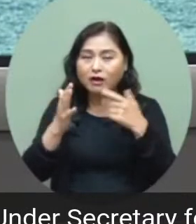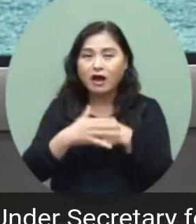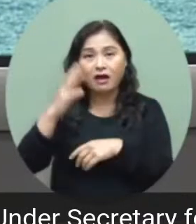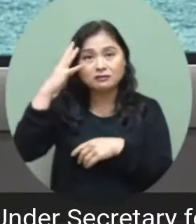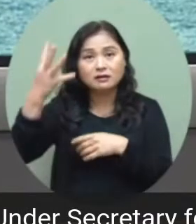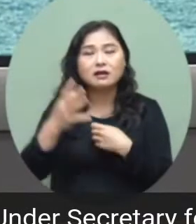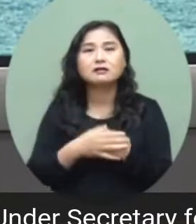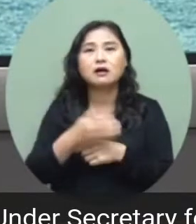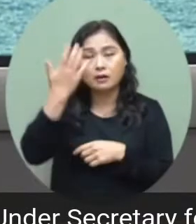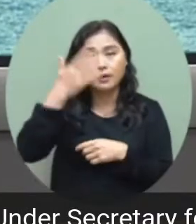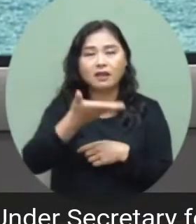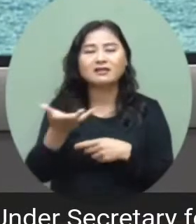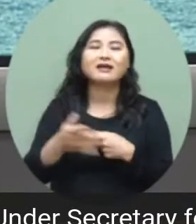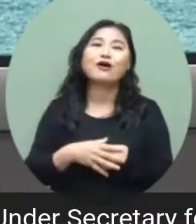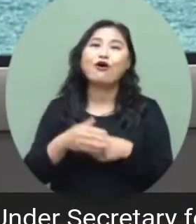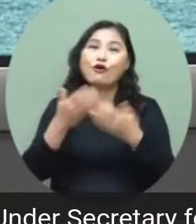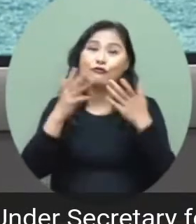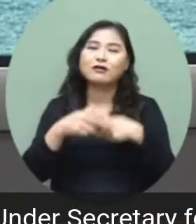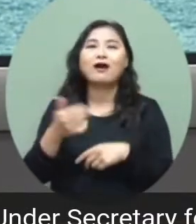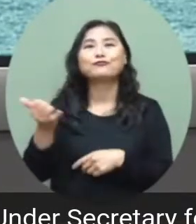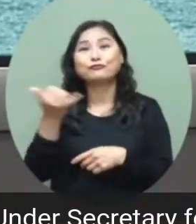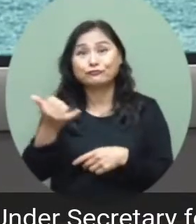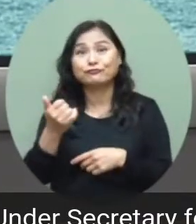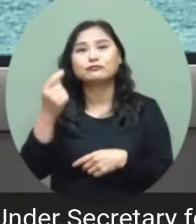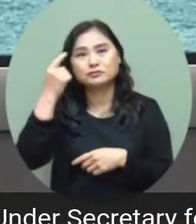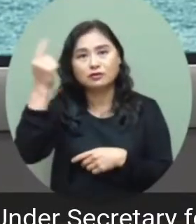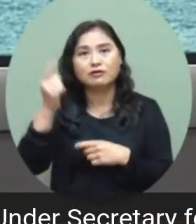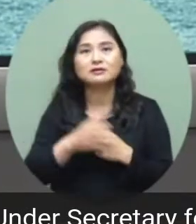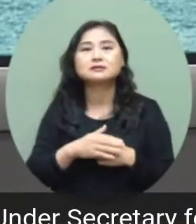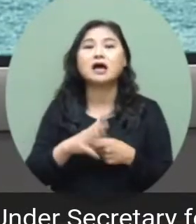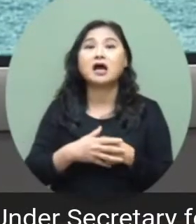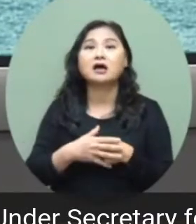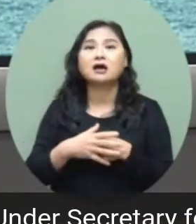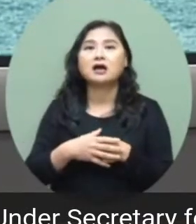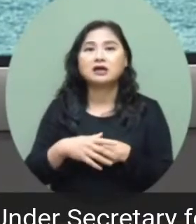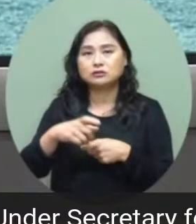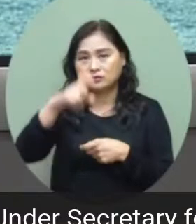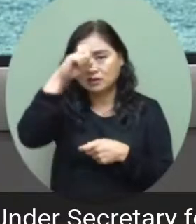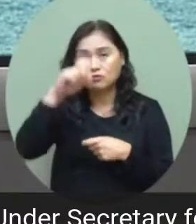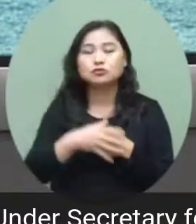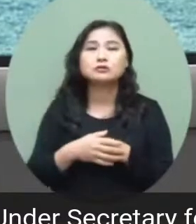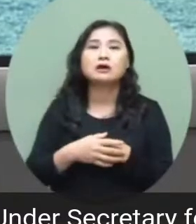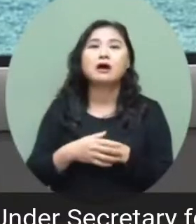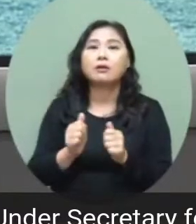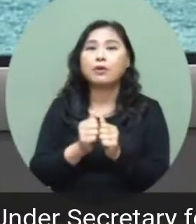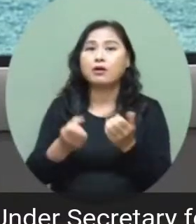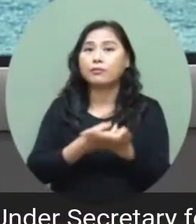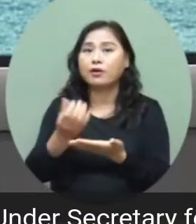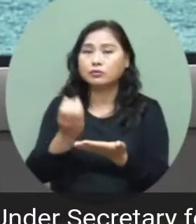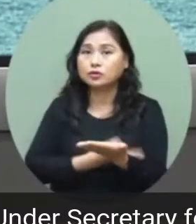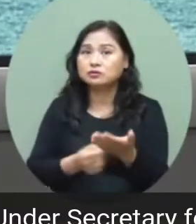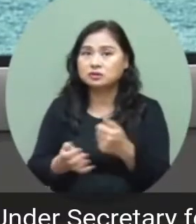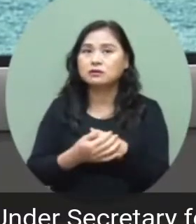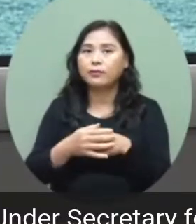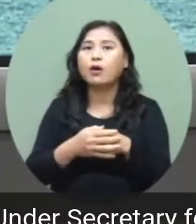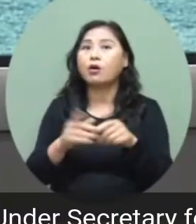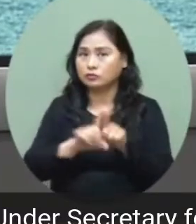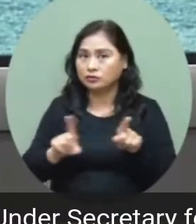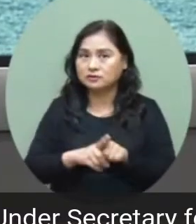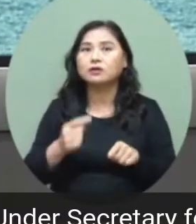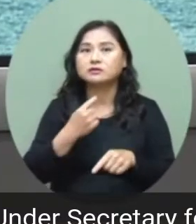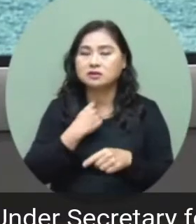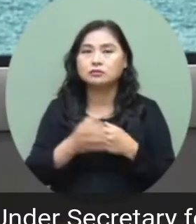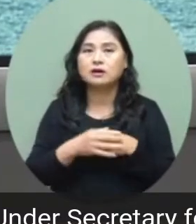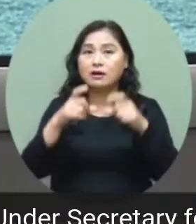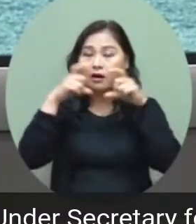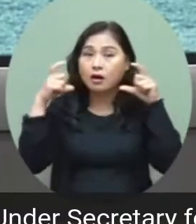2 days. I understand that you would like to take the chance to go out, but please strictly follow social distancing